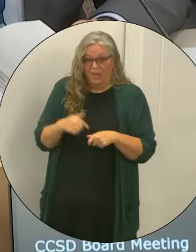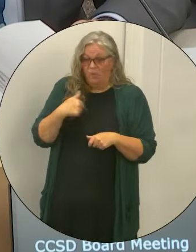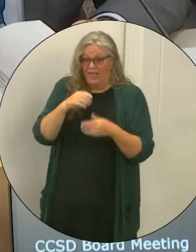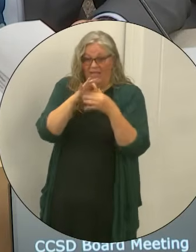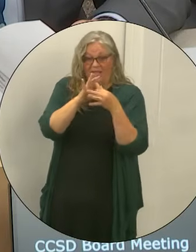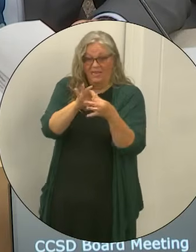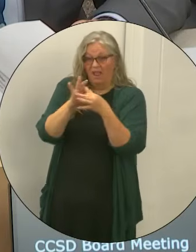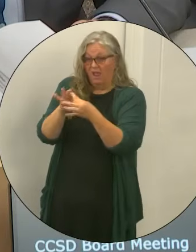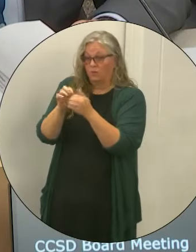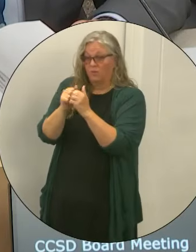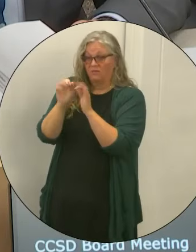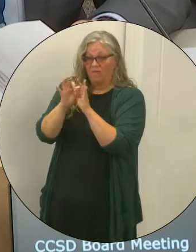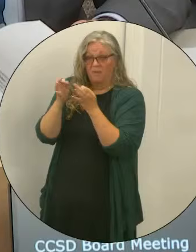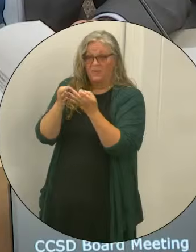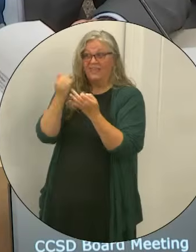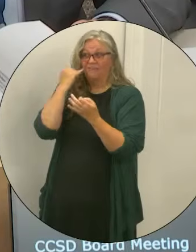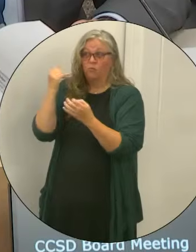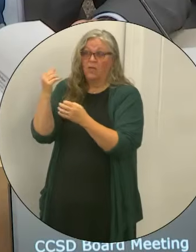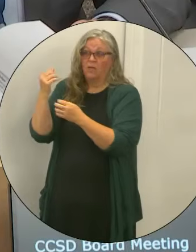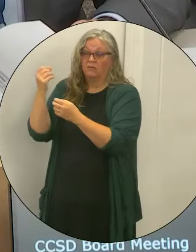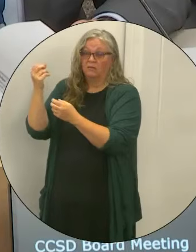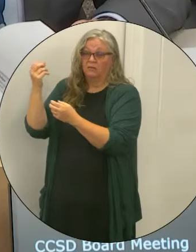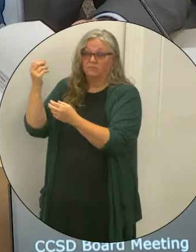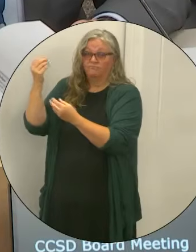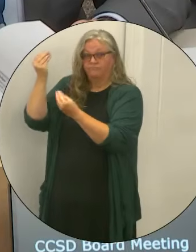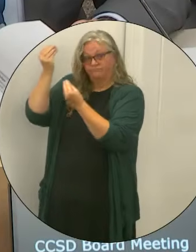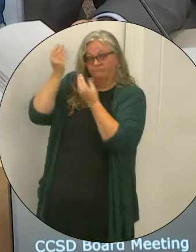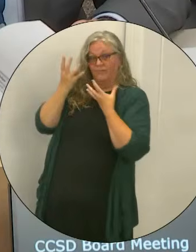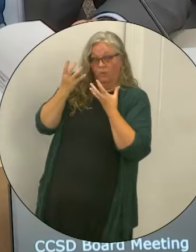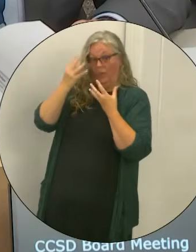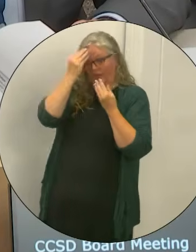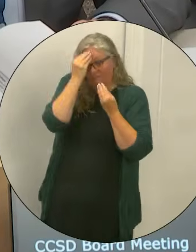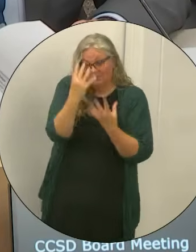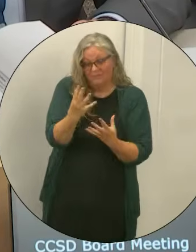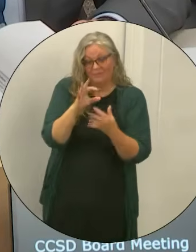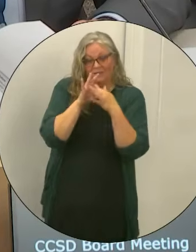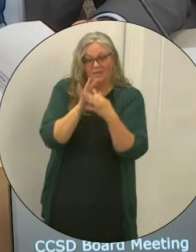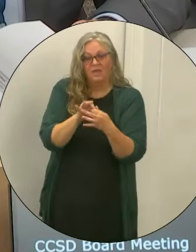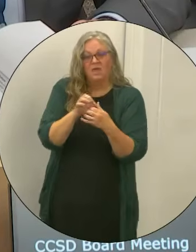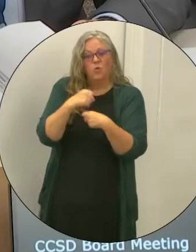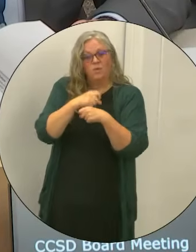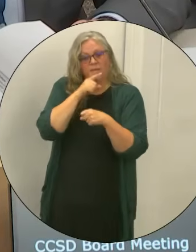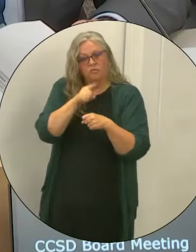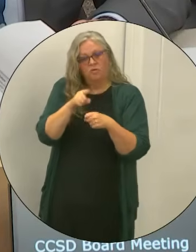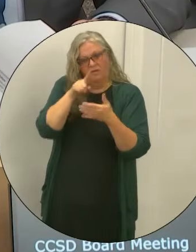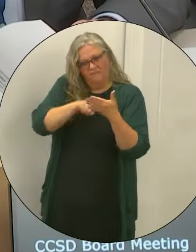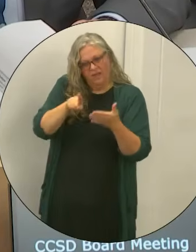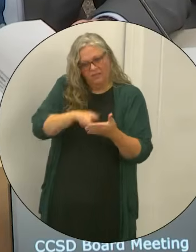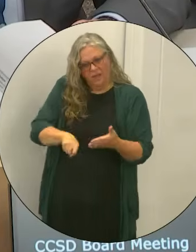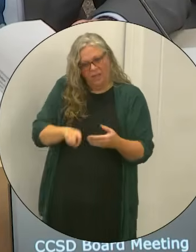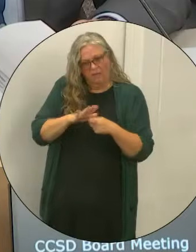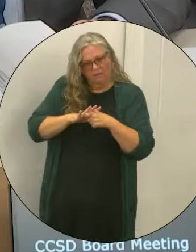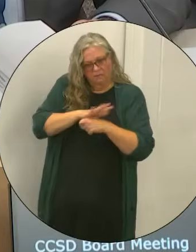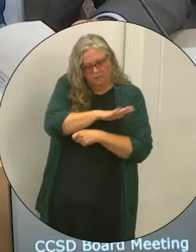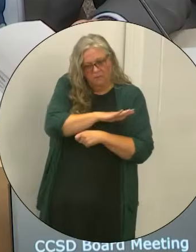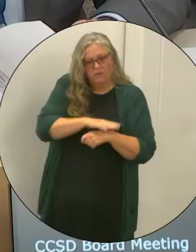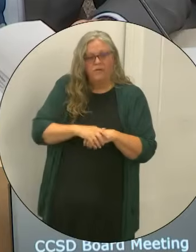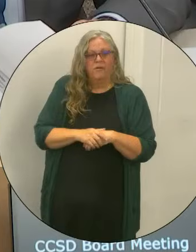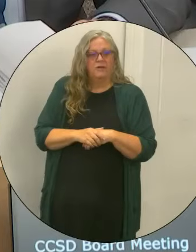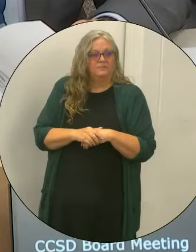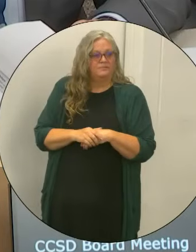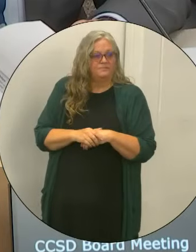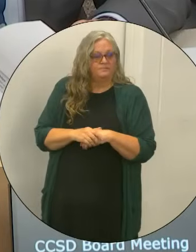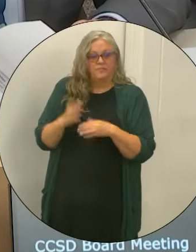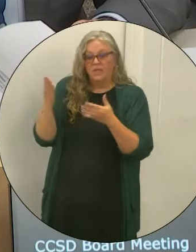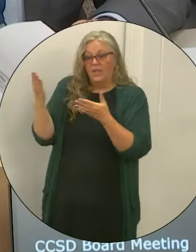families when we get those reports. And we ensure that they are investigated thoroughly and that we bring students to the